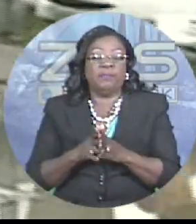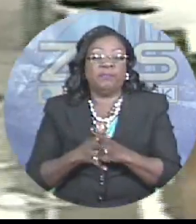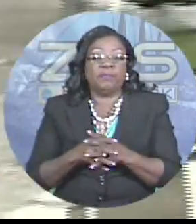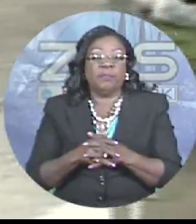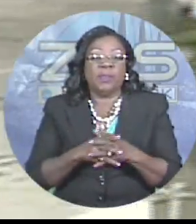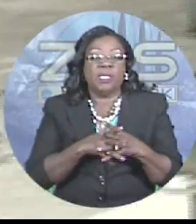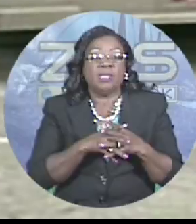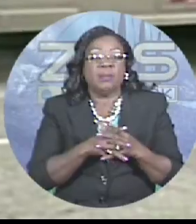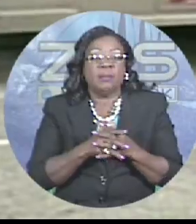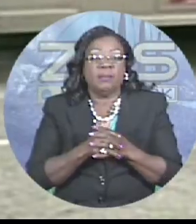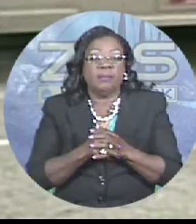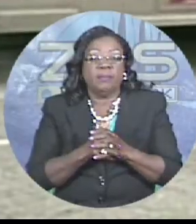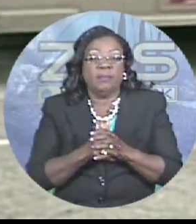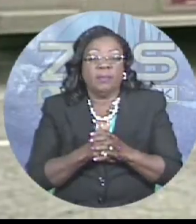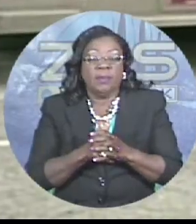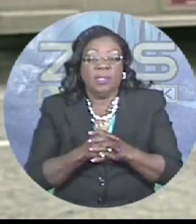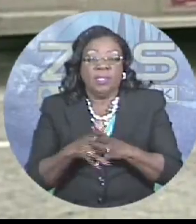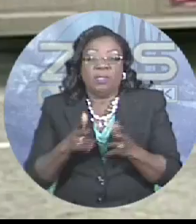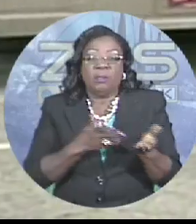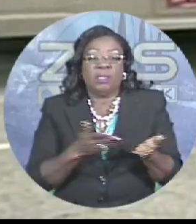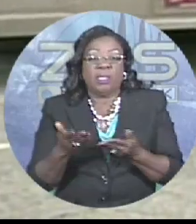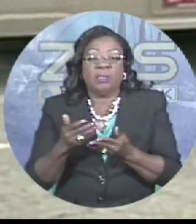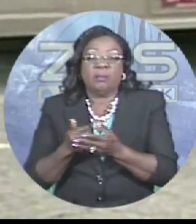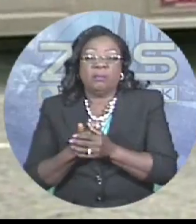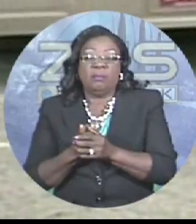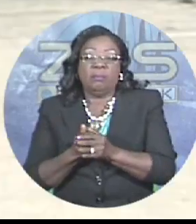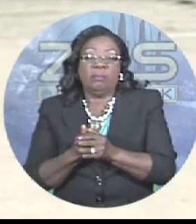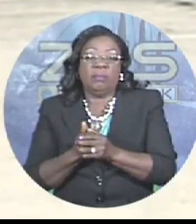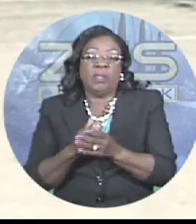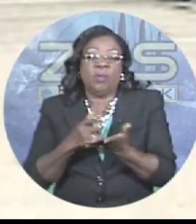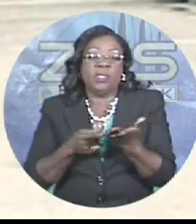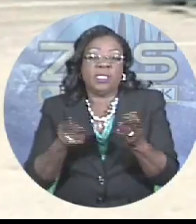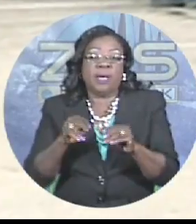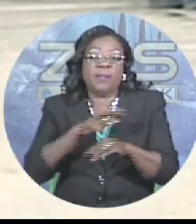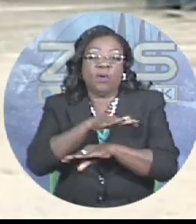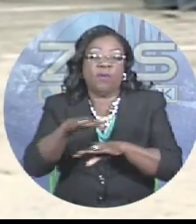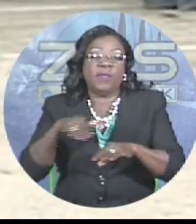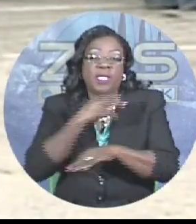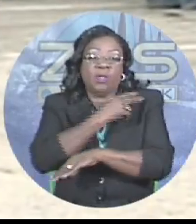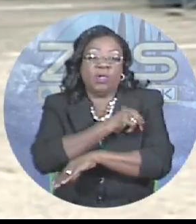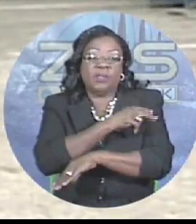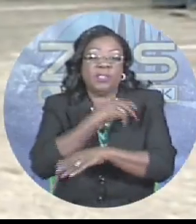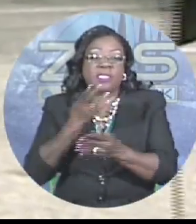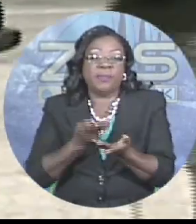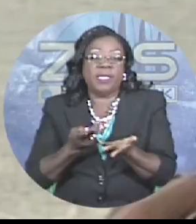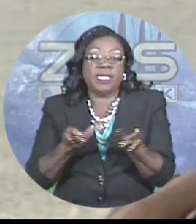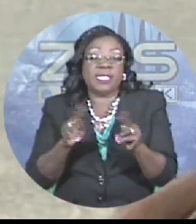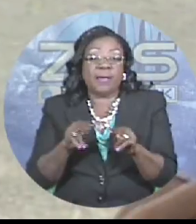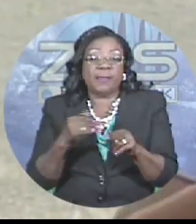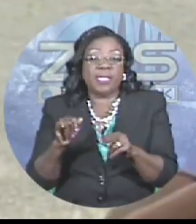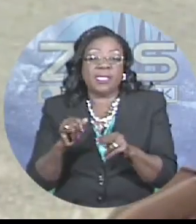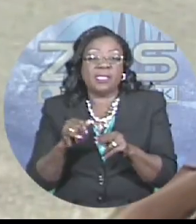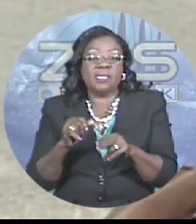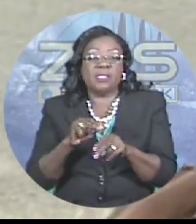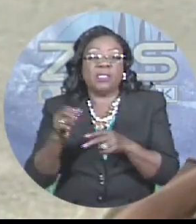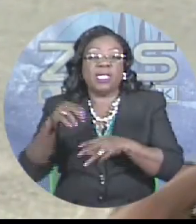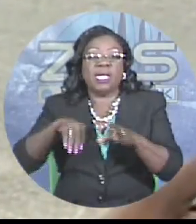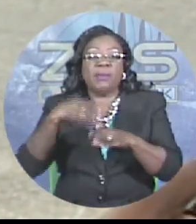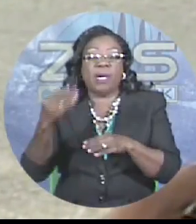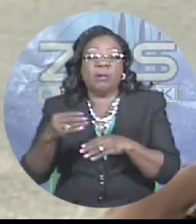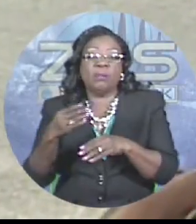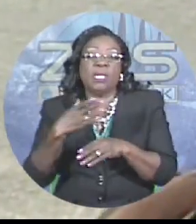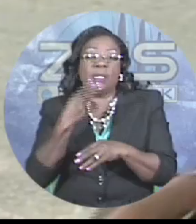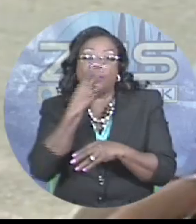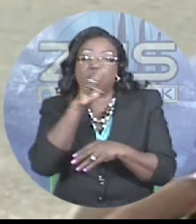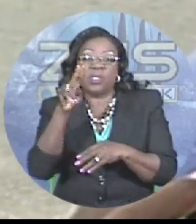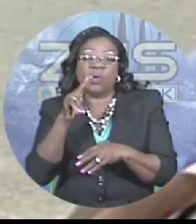visiting family members. And we in the corner, I asked my daughter, I said, what happened over there at the hospital? Something going on. So we come out and we